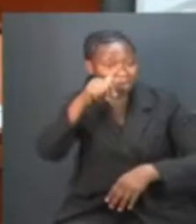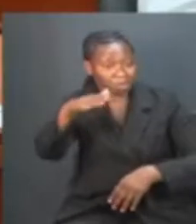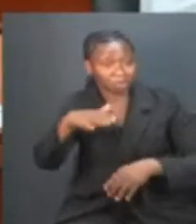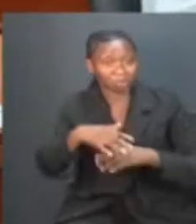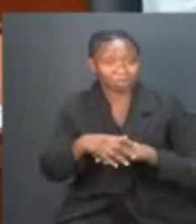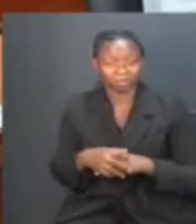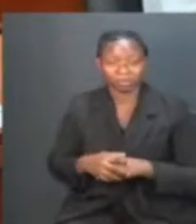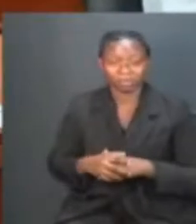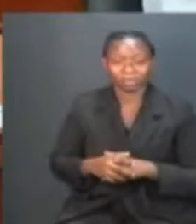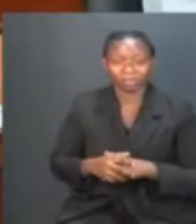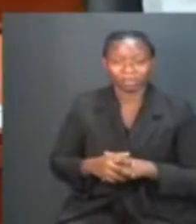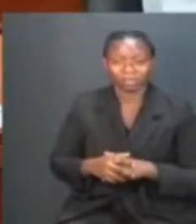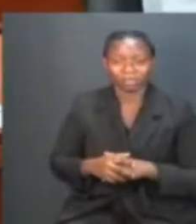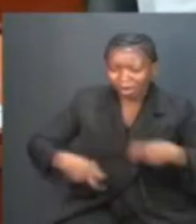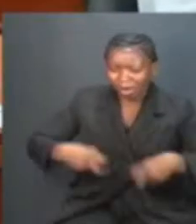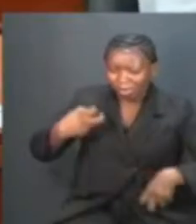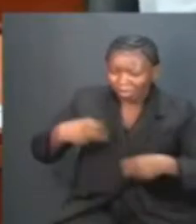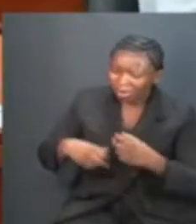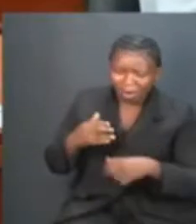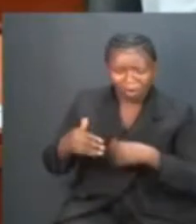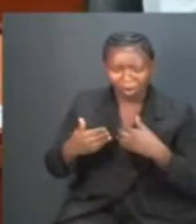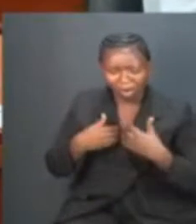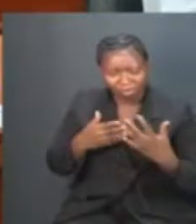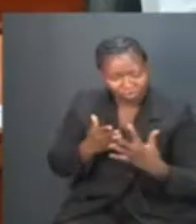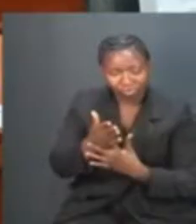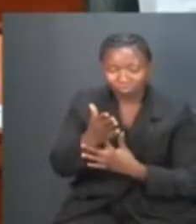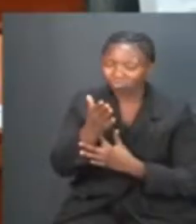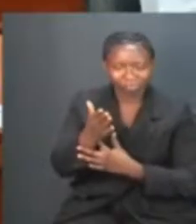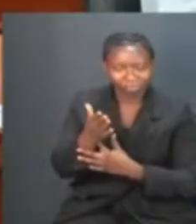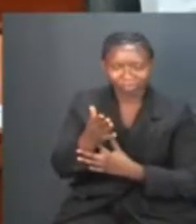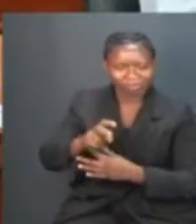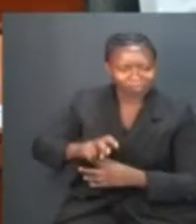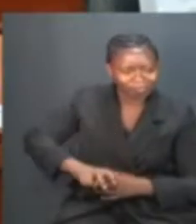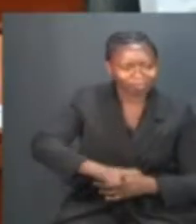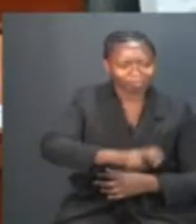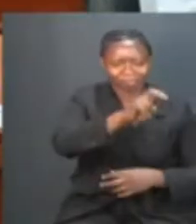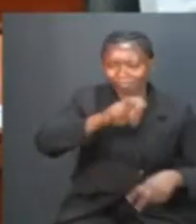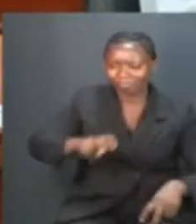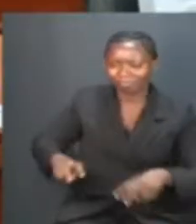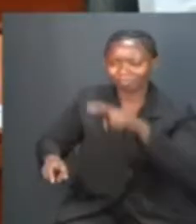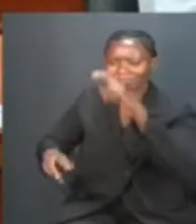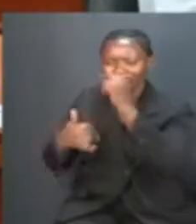the troubles that they go through, travel across the country,